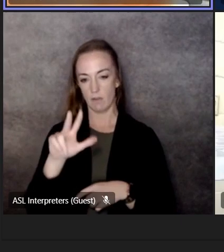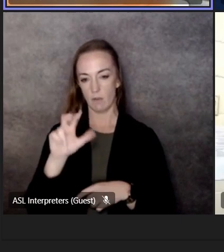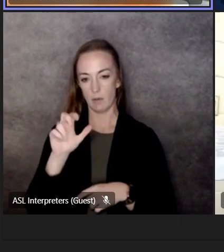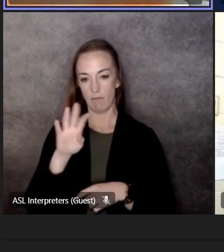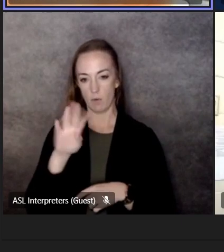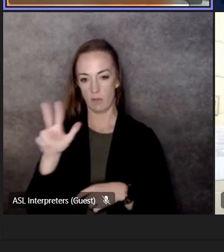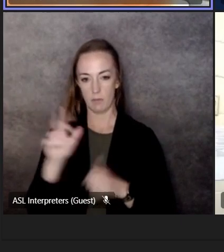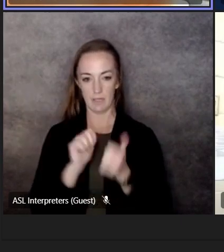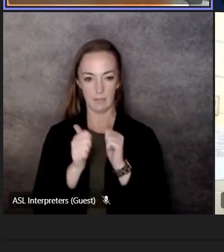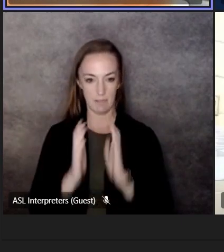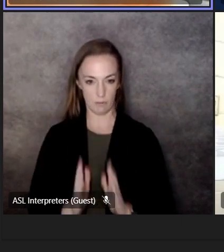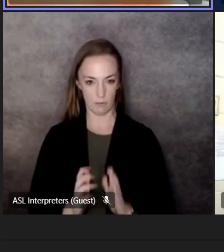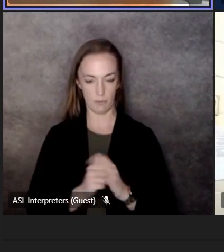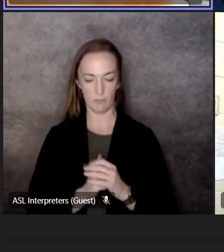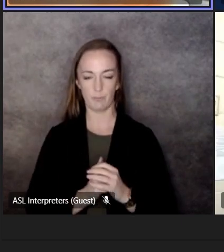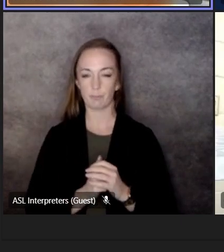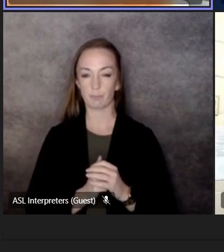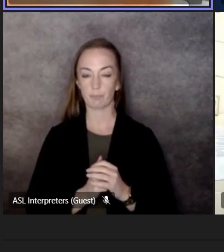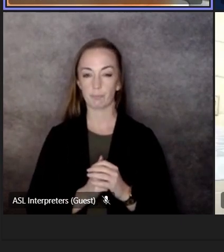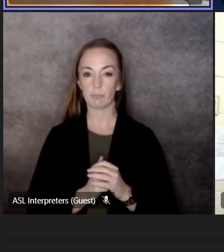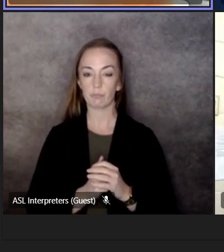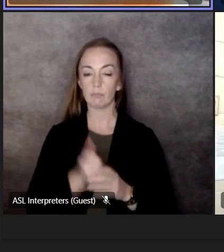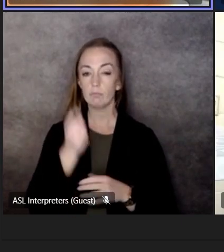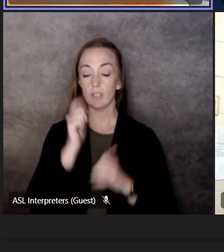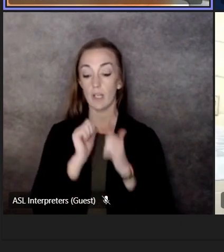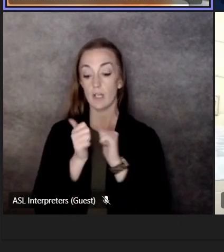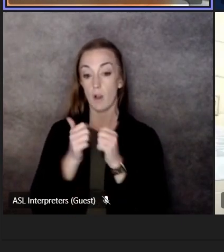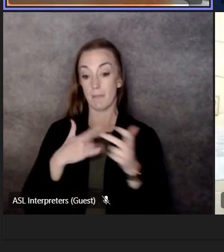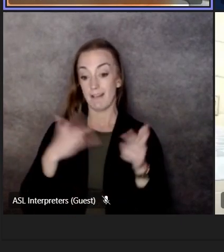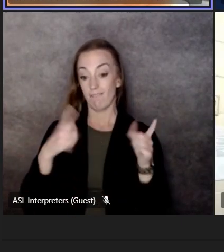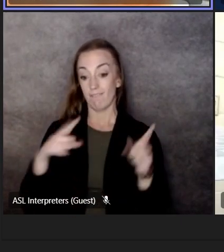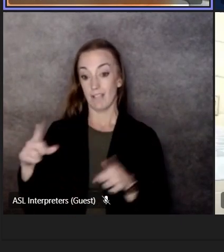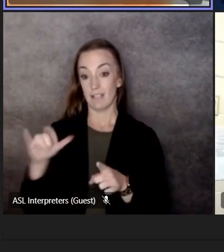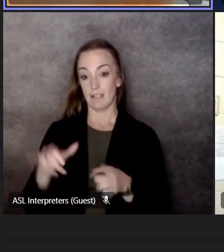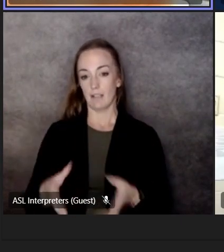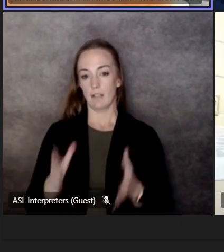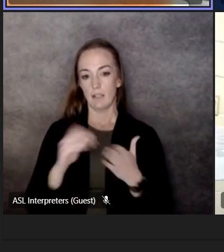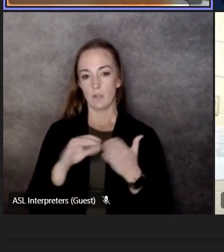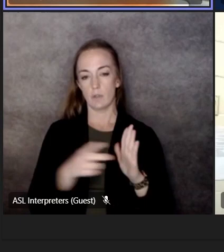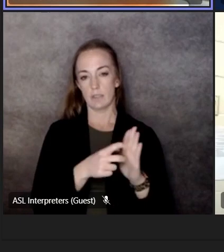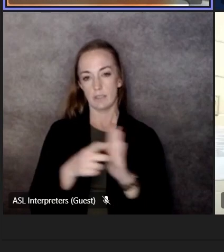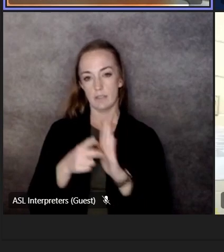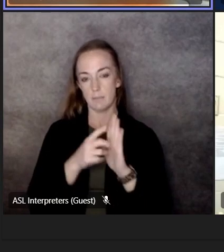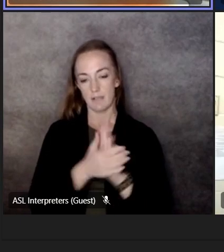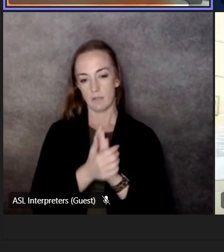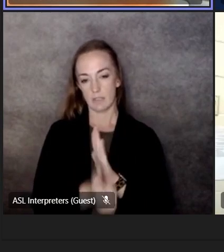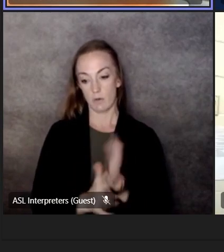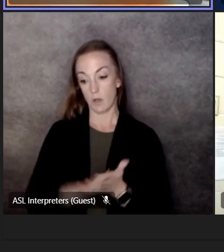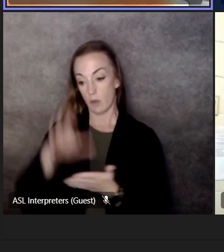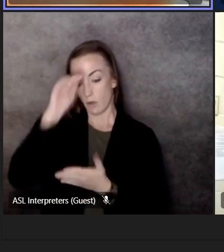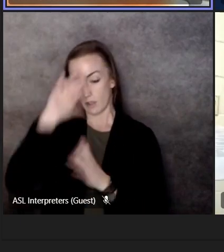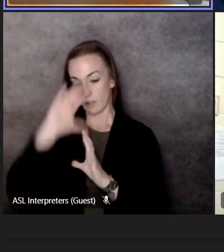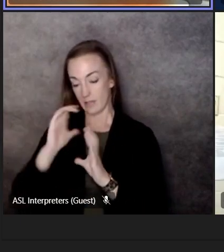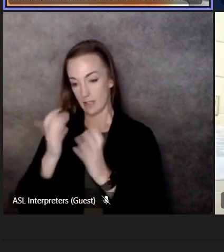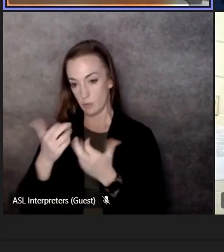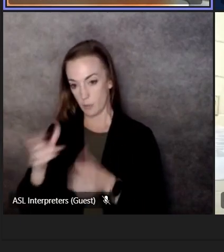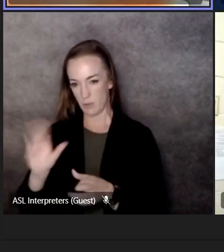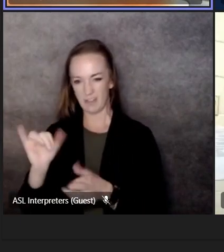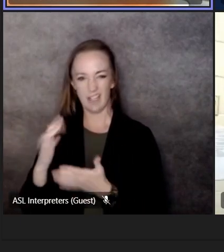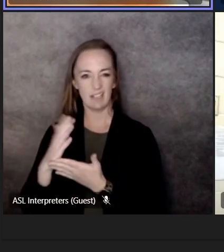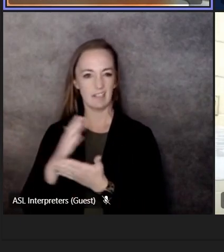competitors. The competition events allow students to display skills learned in the classroom in areas such as lesson plan and